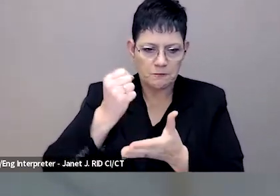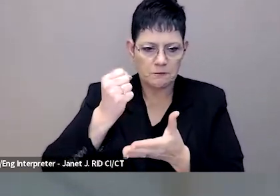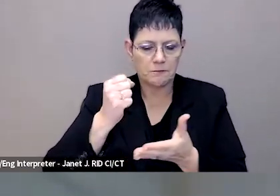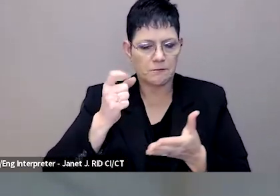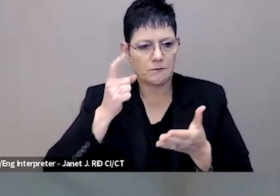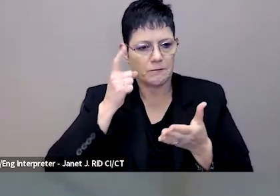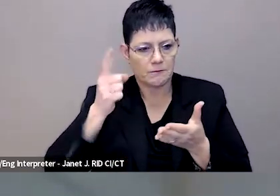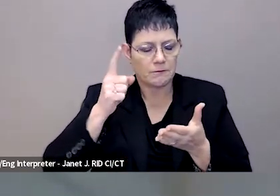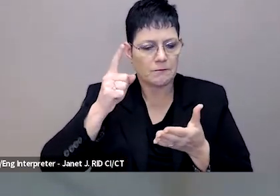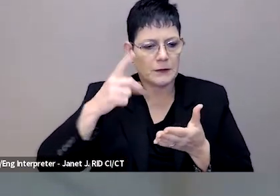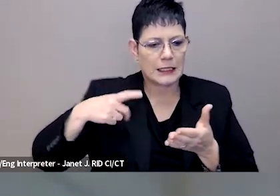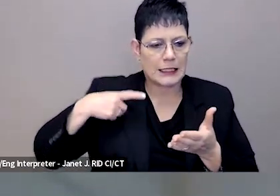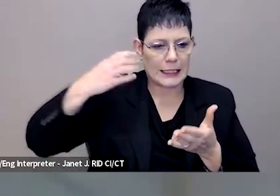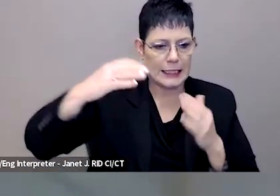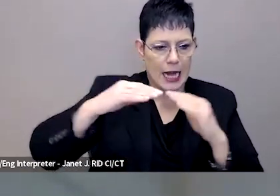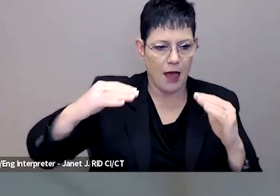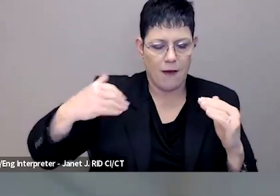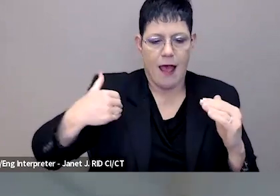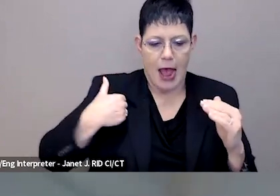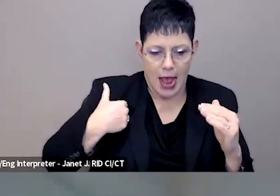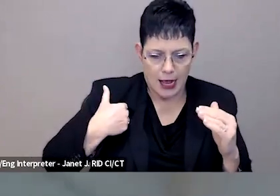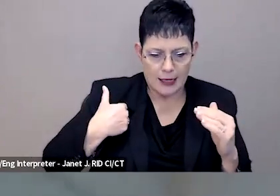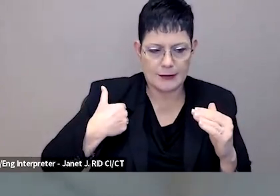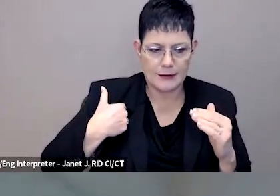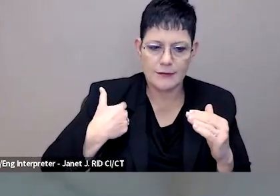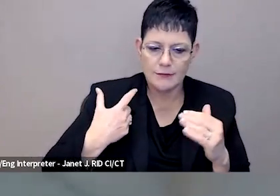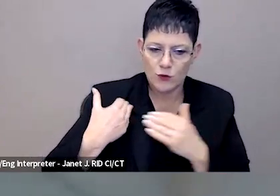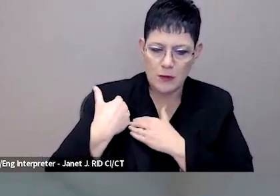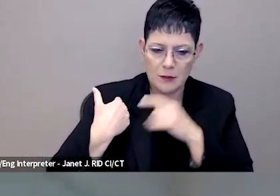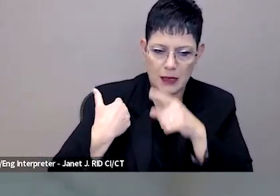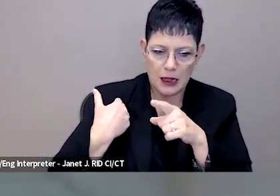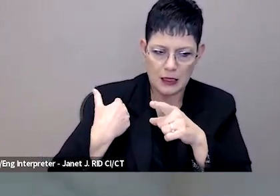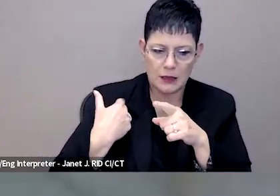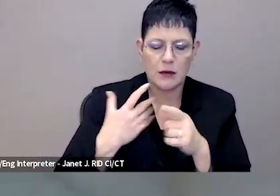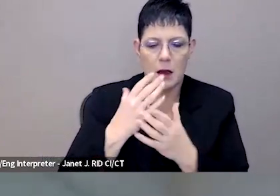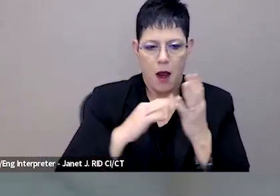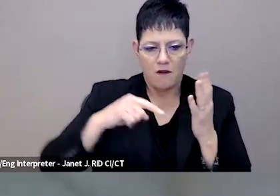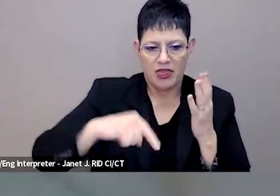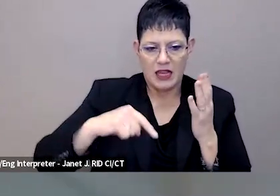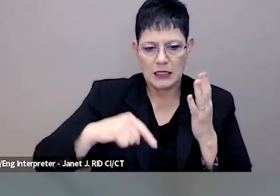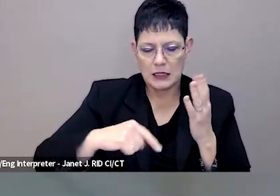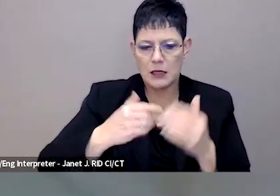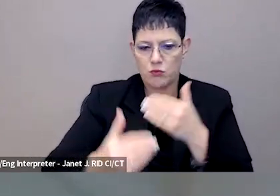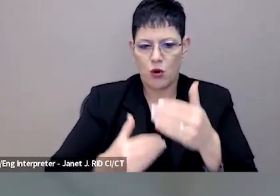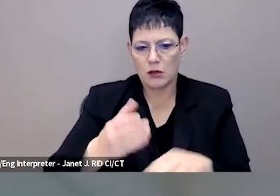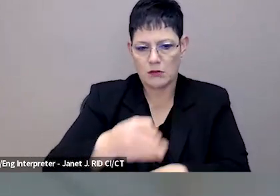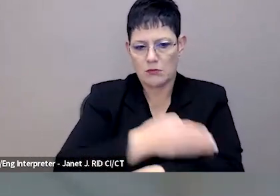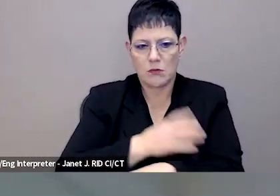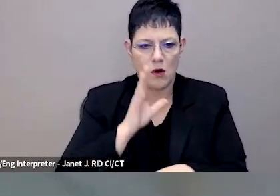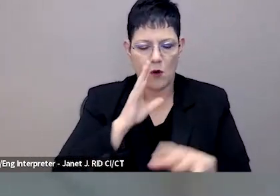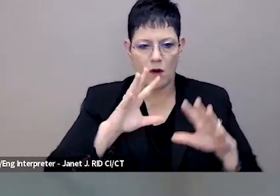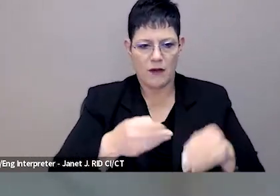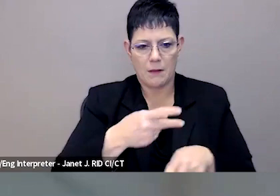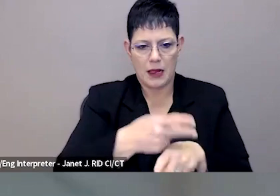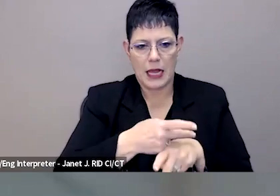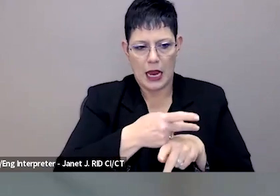federal partners, in addressing the workforce crisis as a key part of supporting family caregivers and